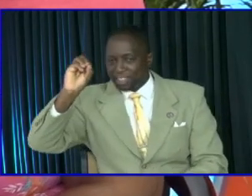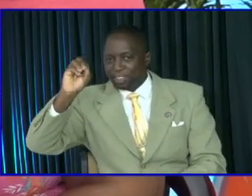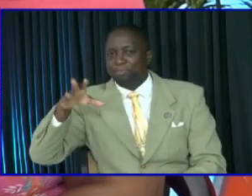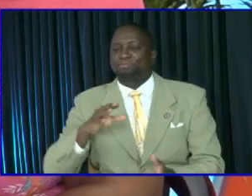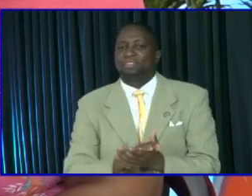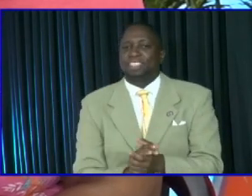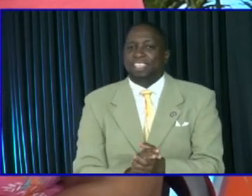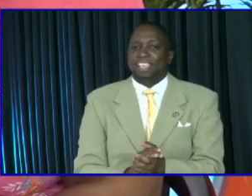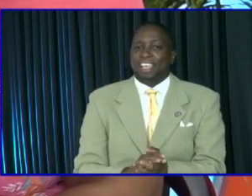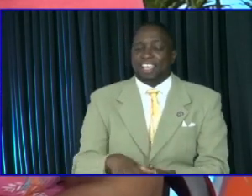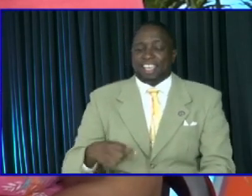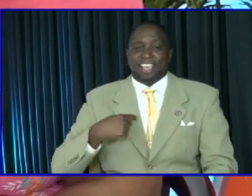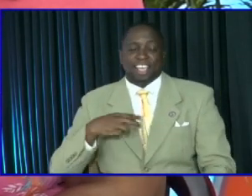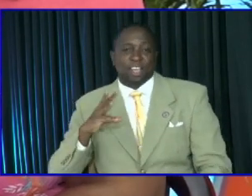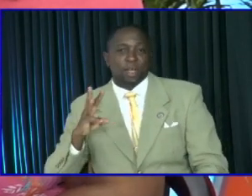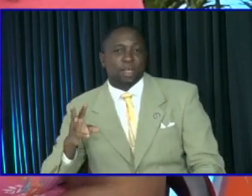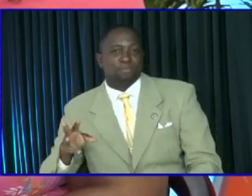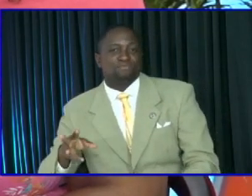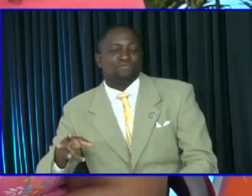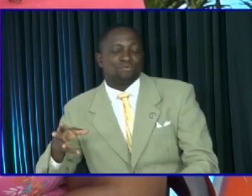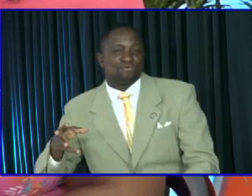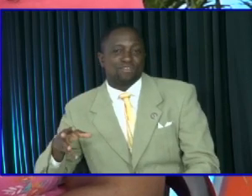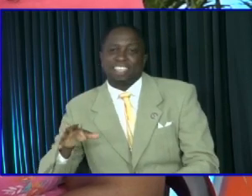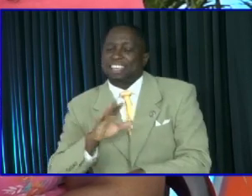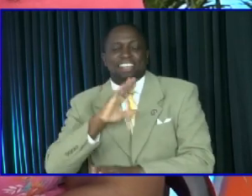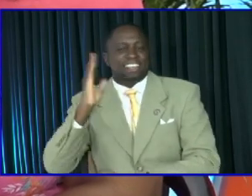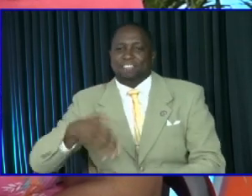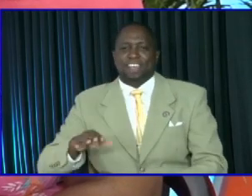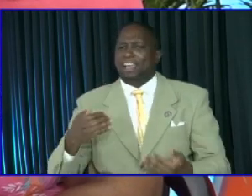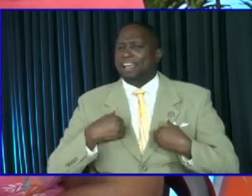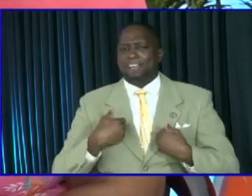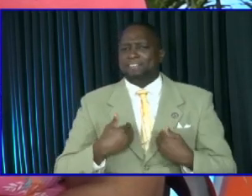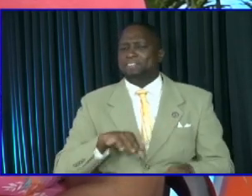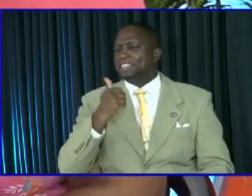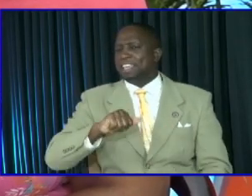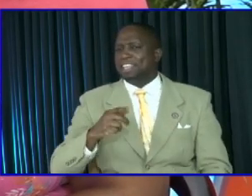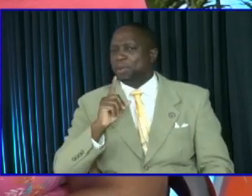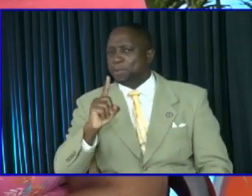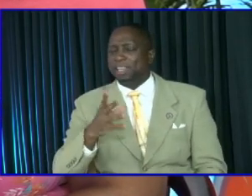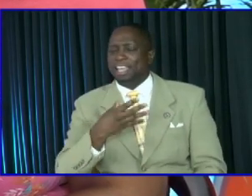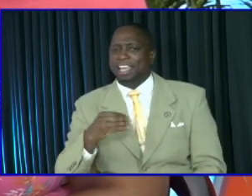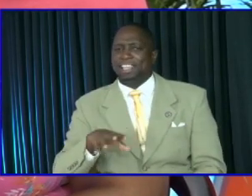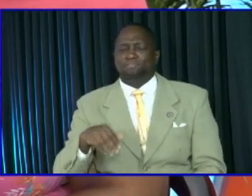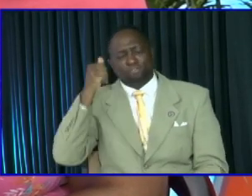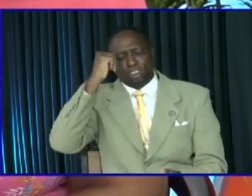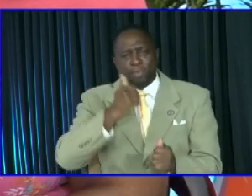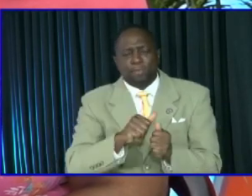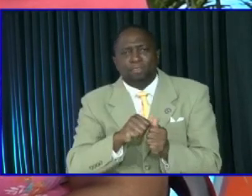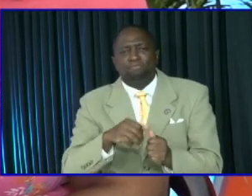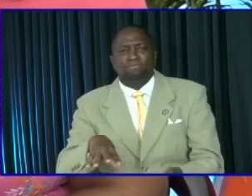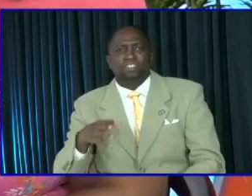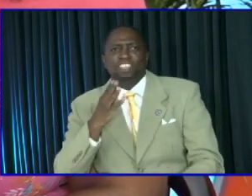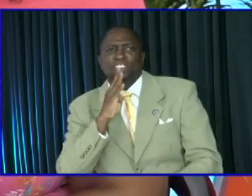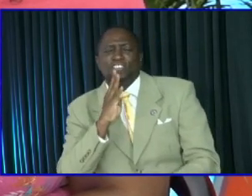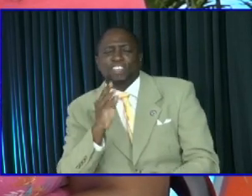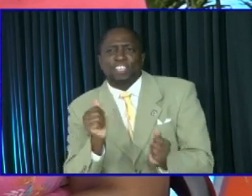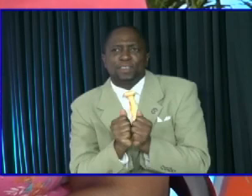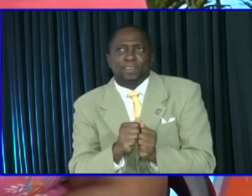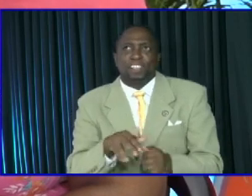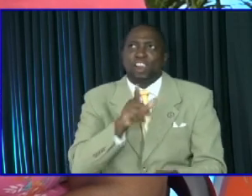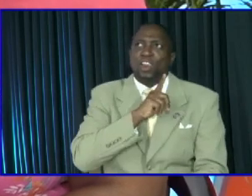school. I was single at the time, and I remember talking to the Lord that I am ready for a